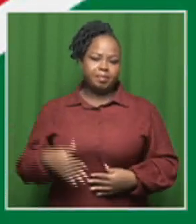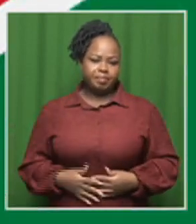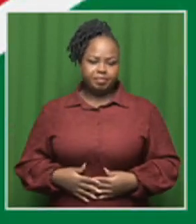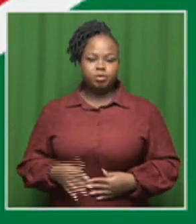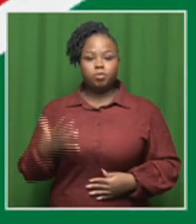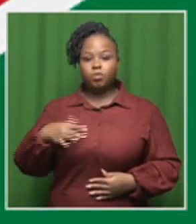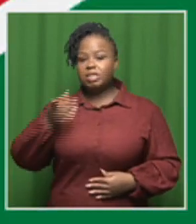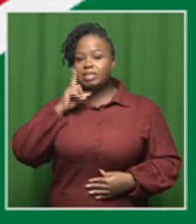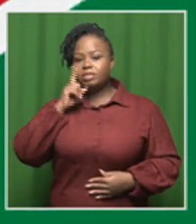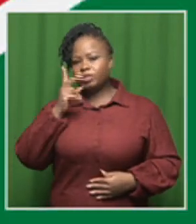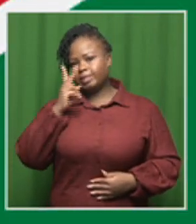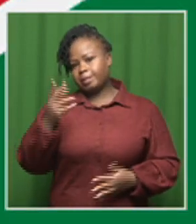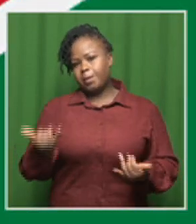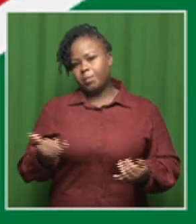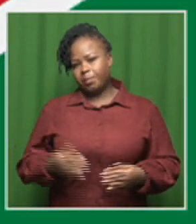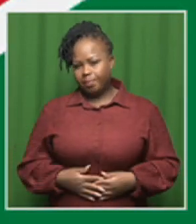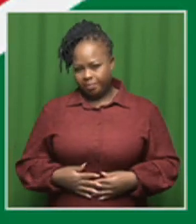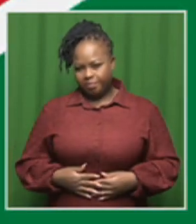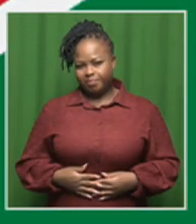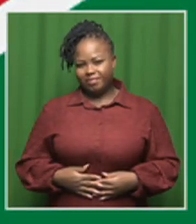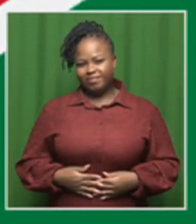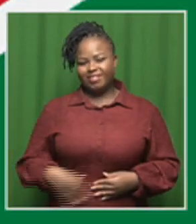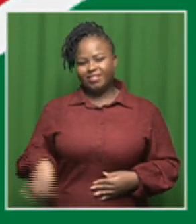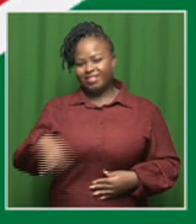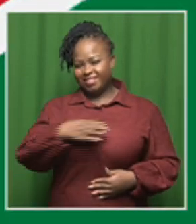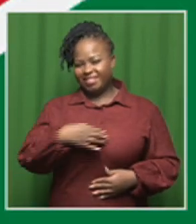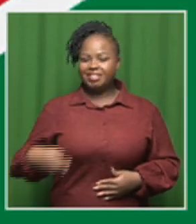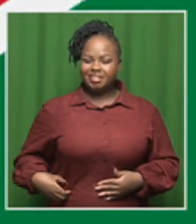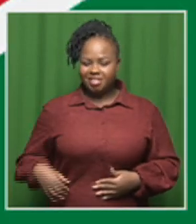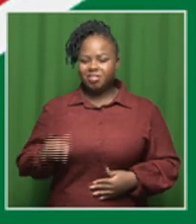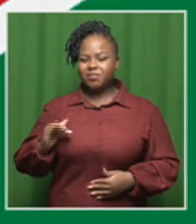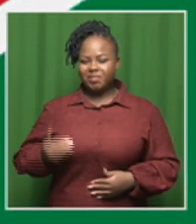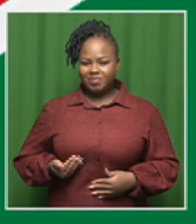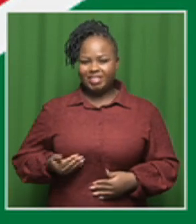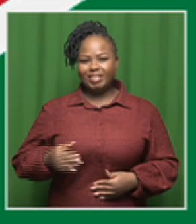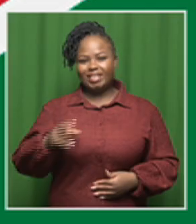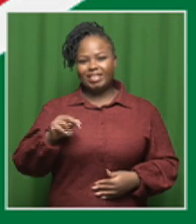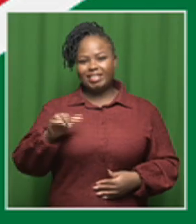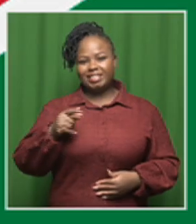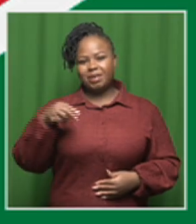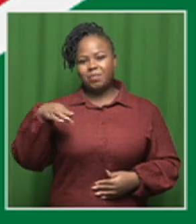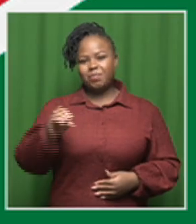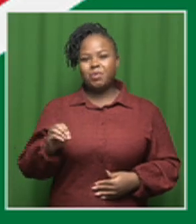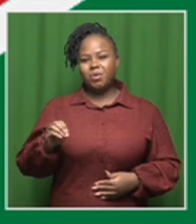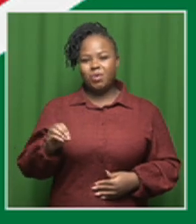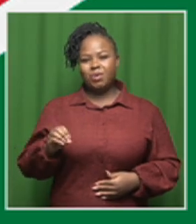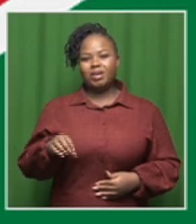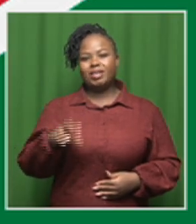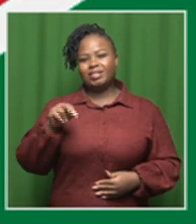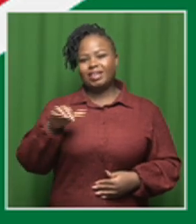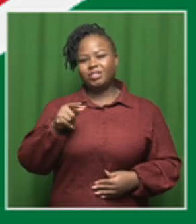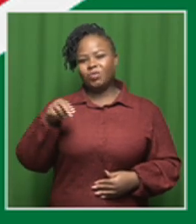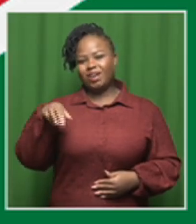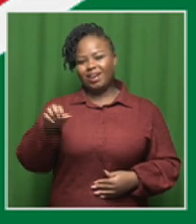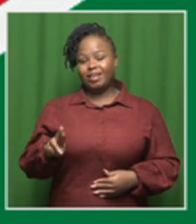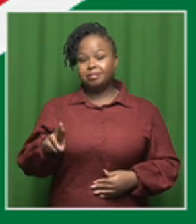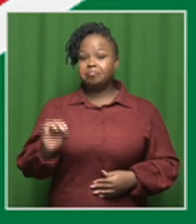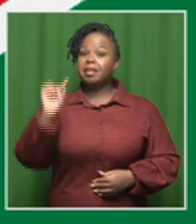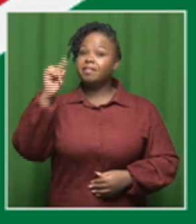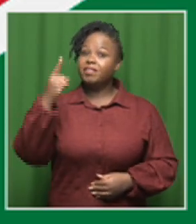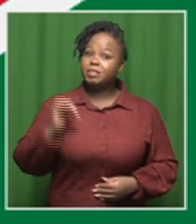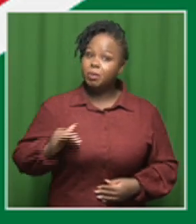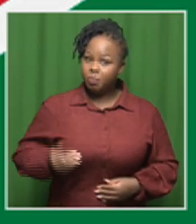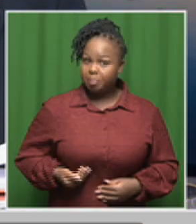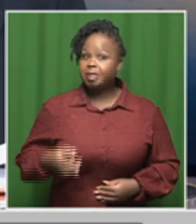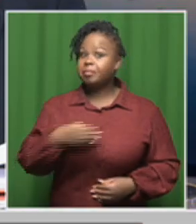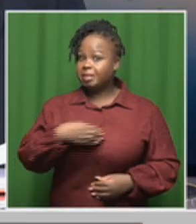we are looking at right now. President, perhaps, Netumbo Nandi-Ndaitwah. That's the first female president